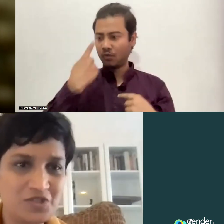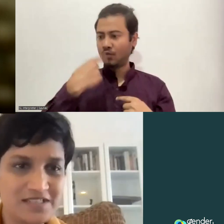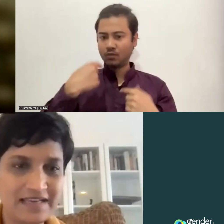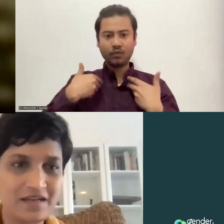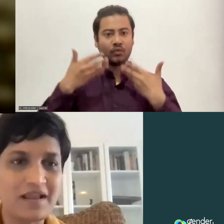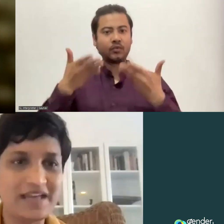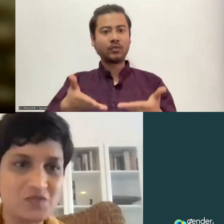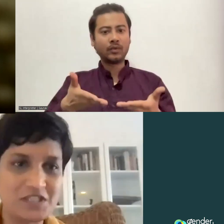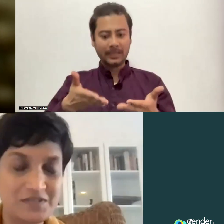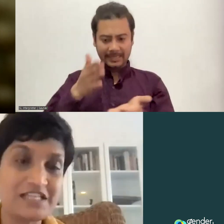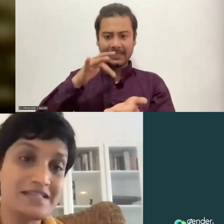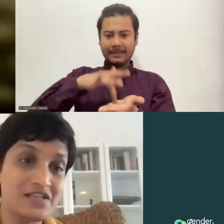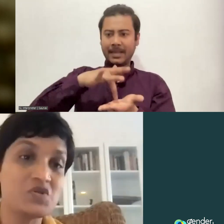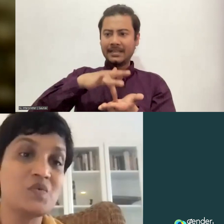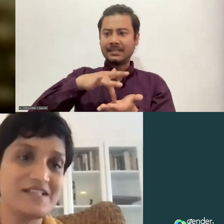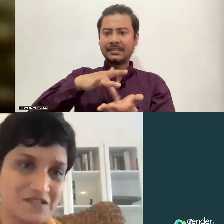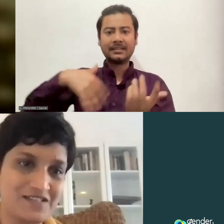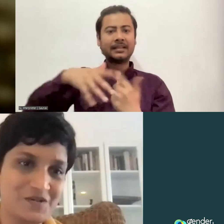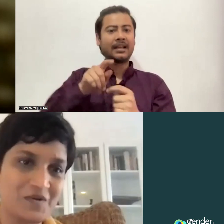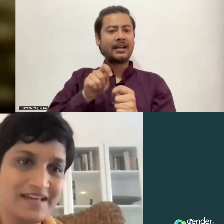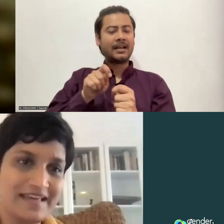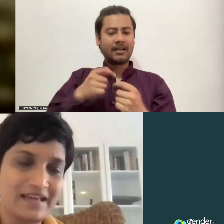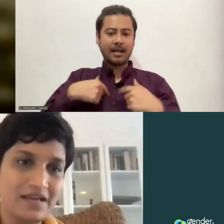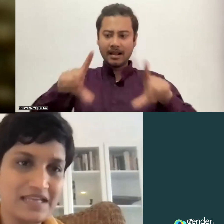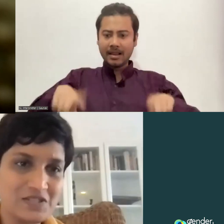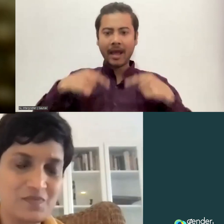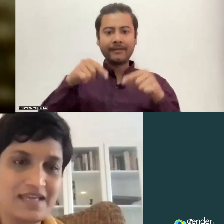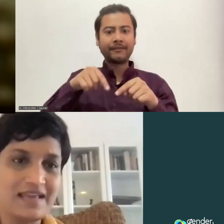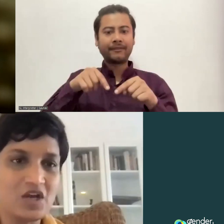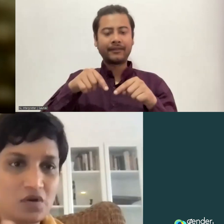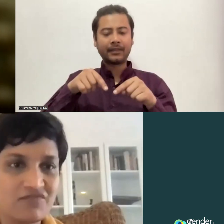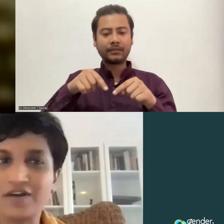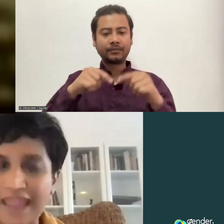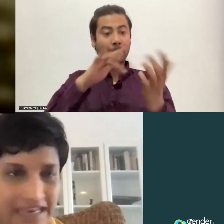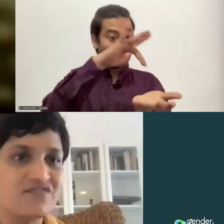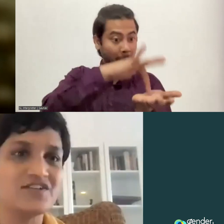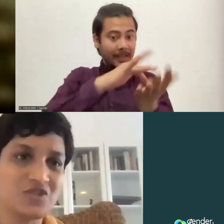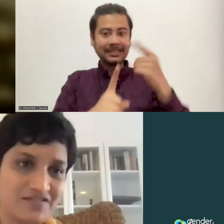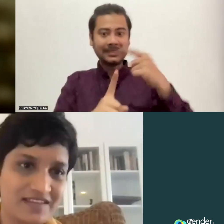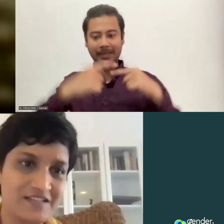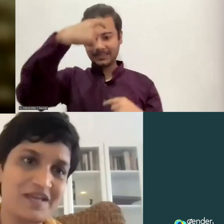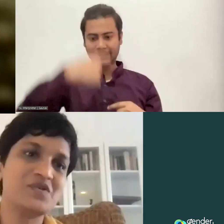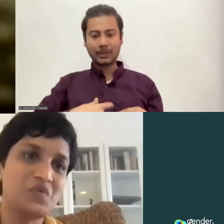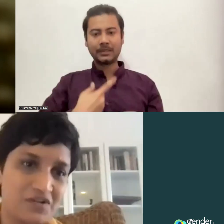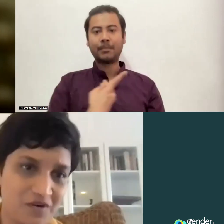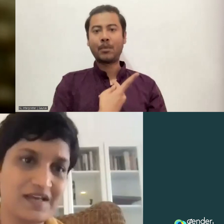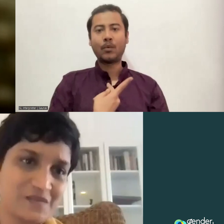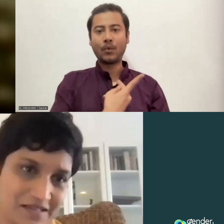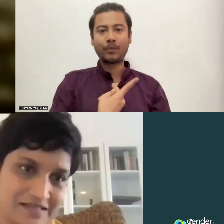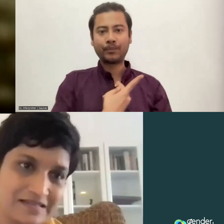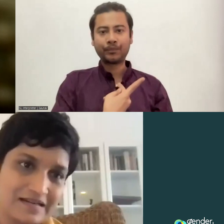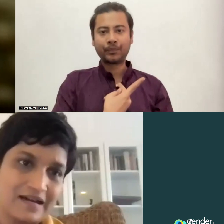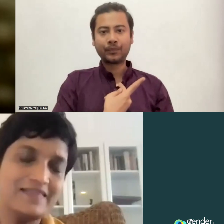about social design and applying those principles, that's why I say it's a two-way street. So it needs to be good for any of us to live in that space or work from